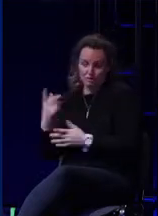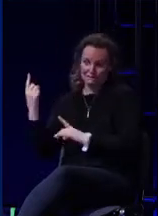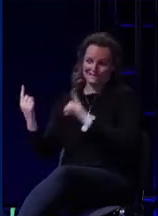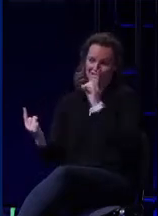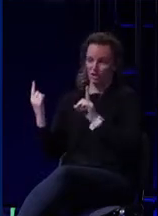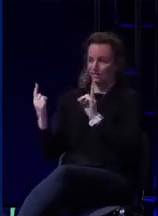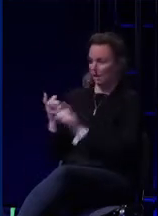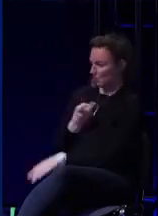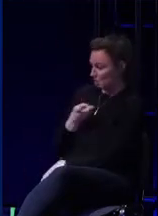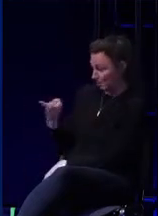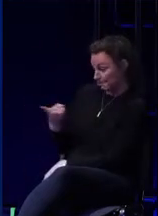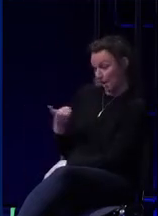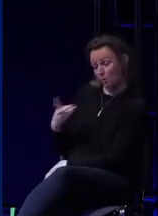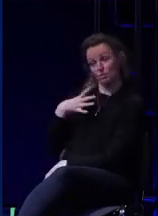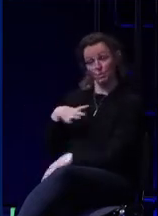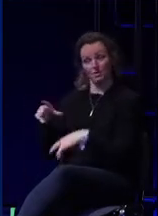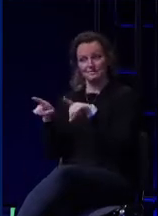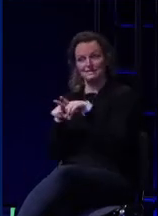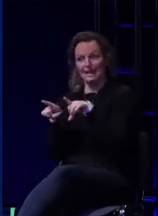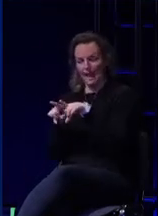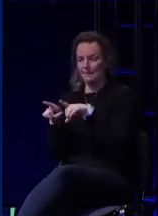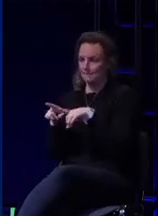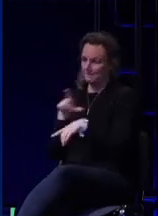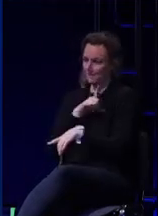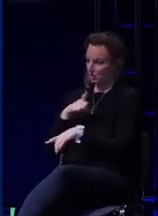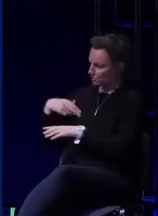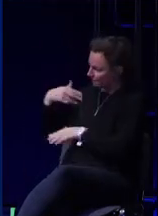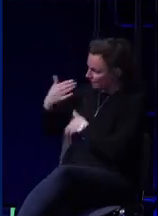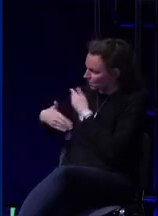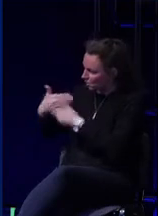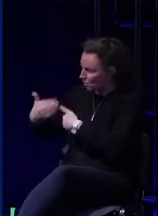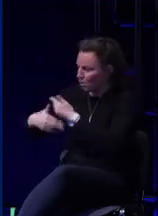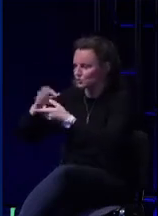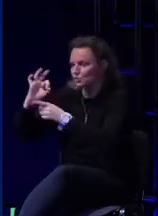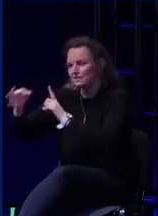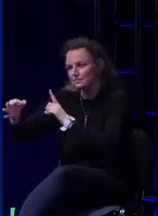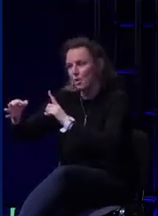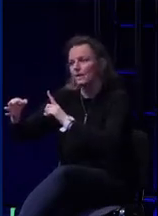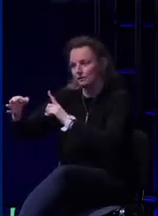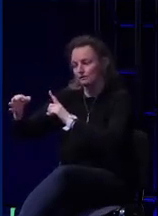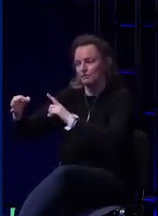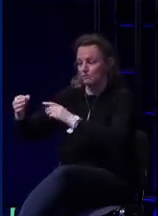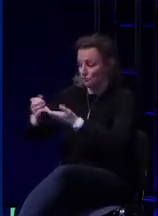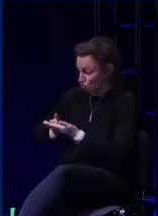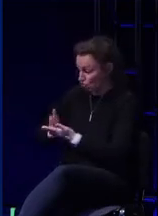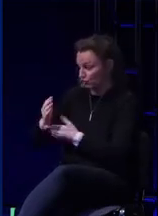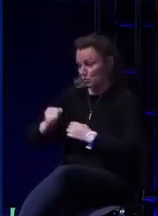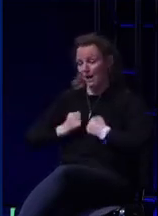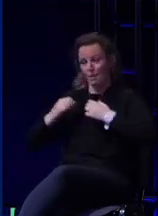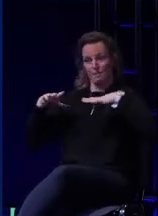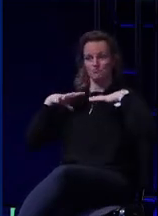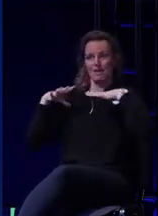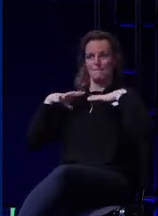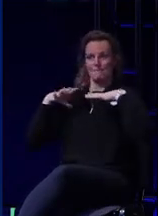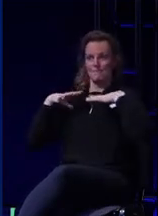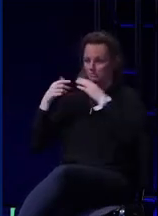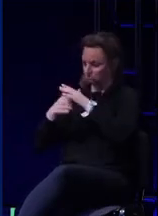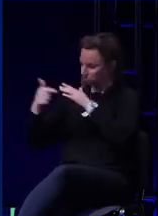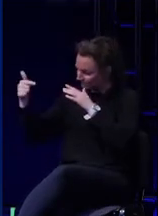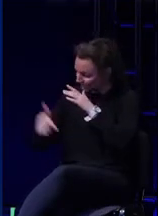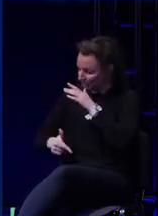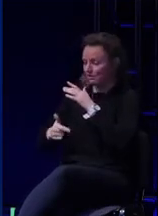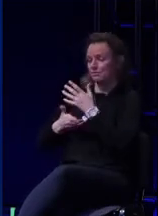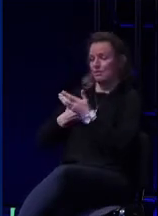we both want the same thing, because we've got to this point during prep. We've really, you know, we've gone quite deep with it,